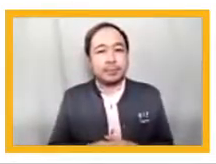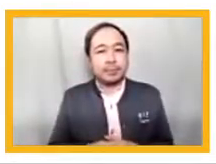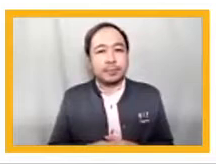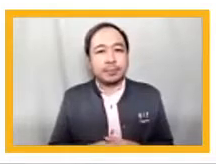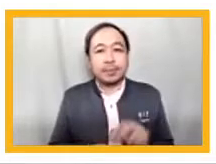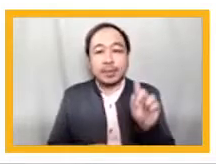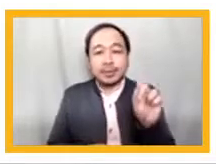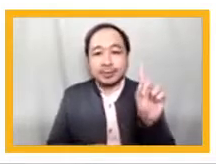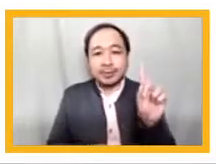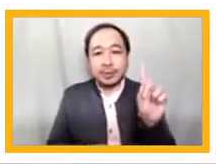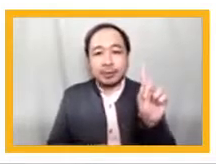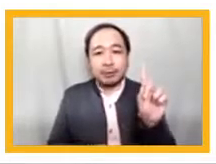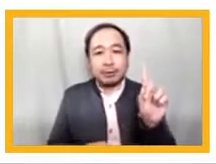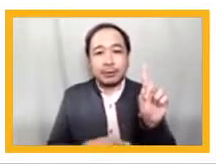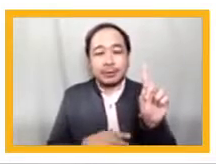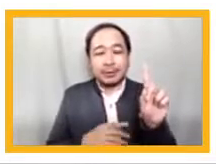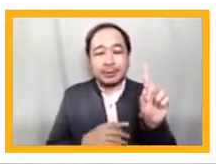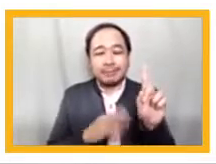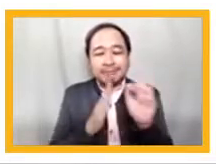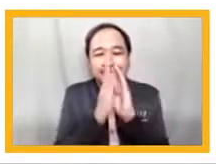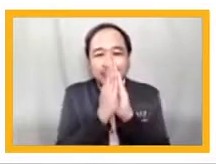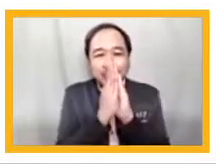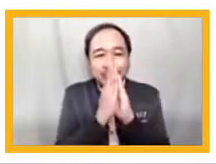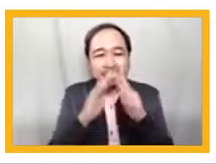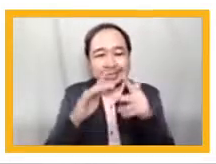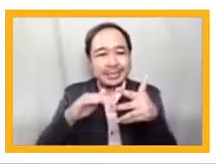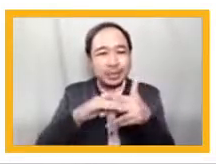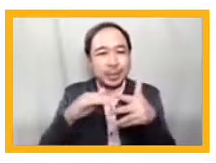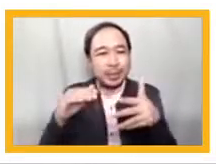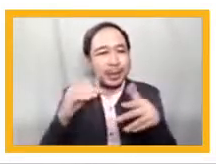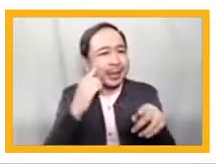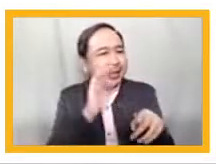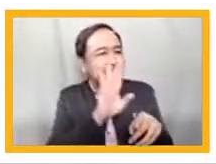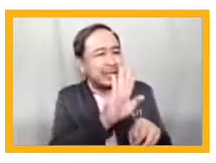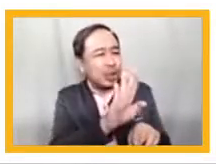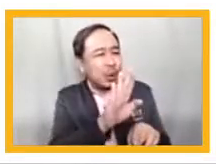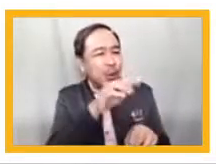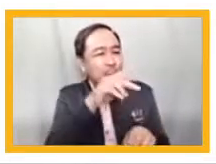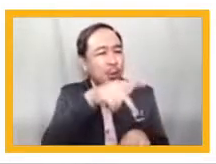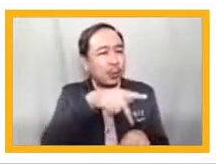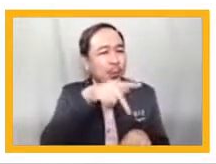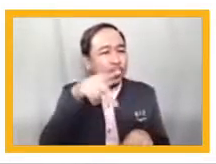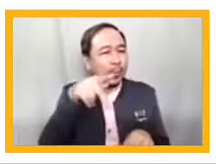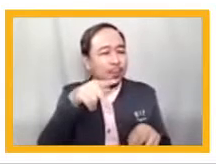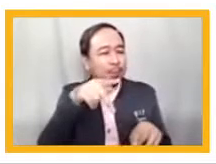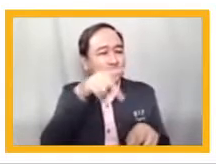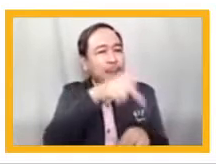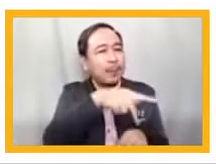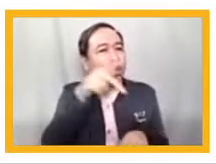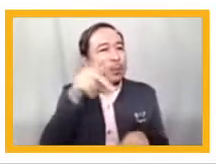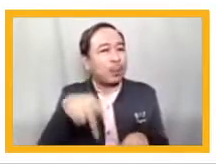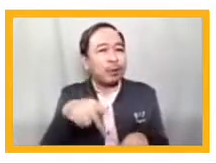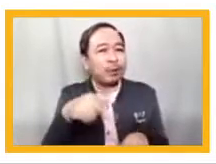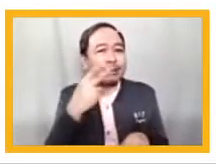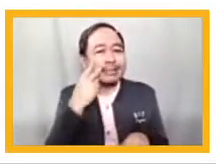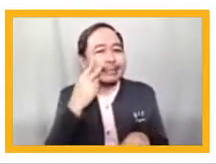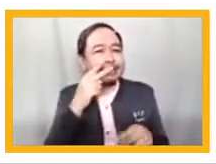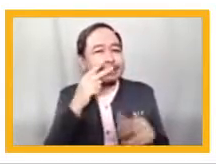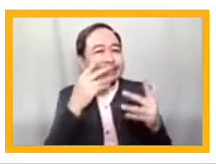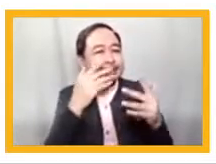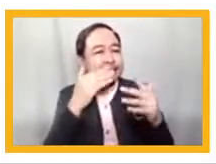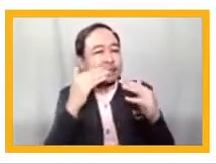interruption, sorry, Ibu Paulina. There's something with your screen sharing because we see it, we don't see the whole slide.